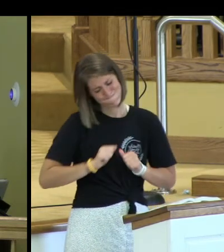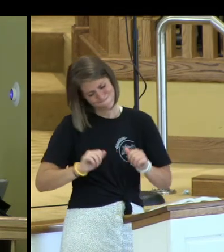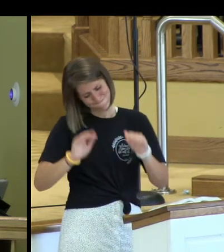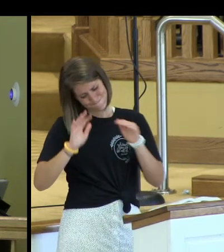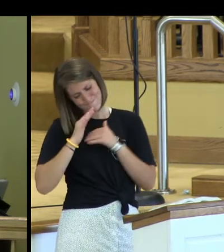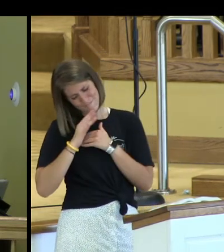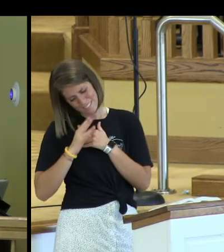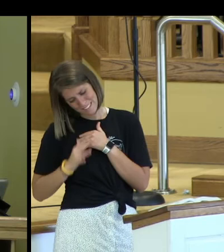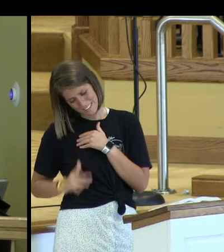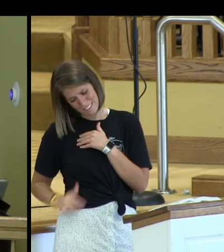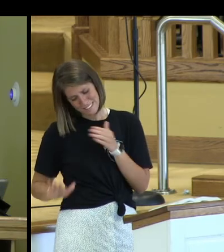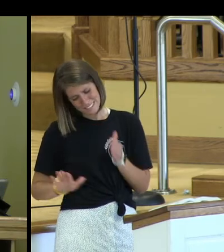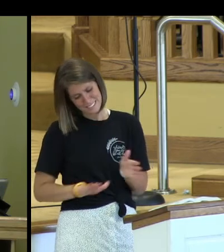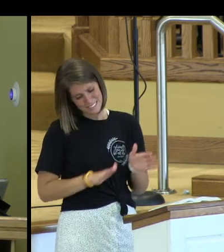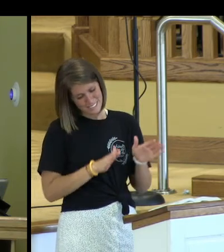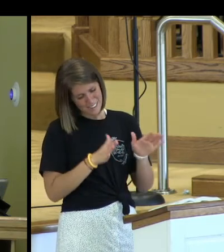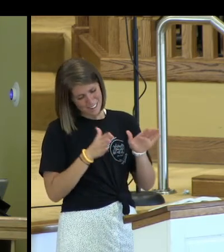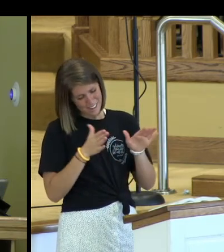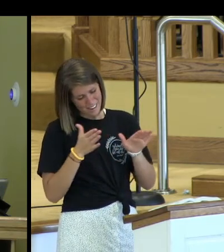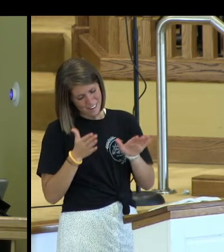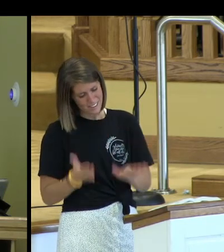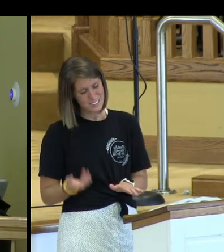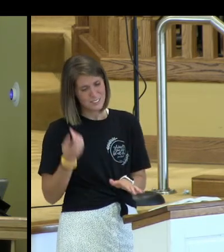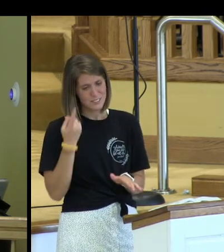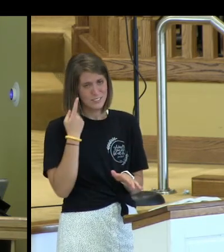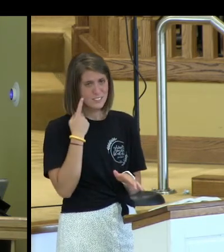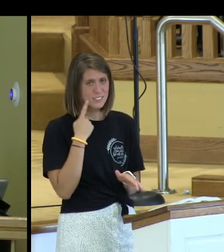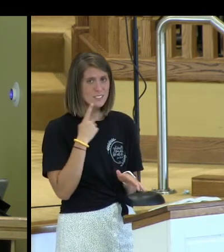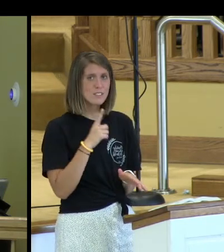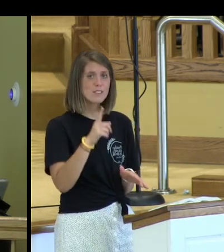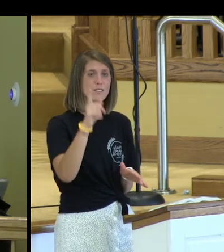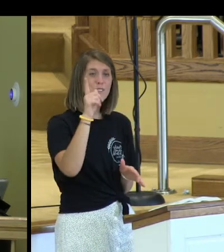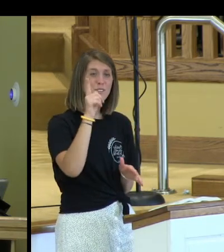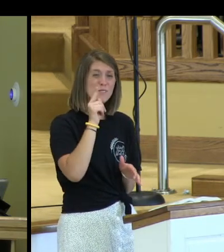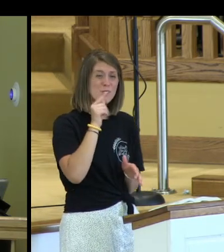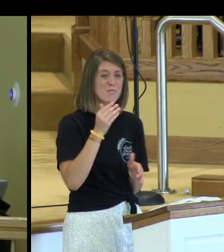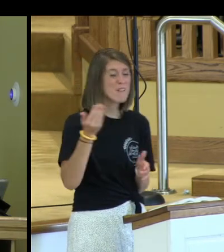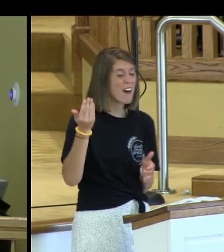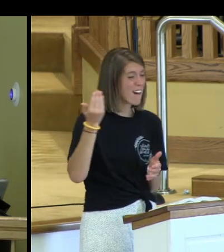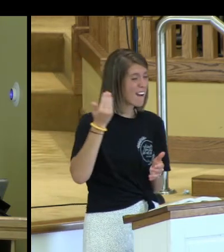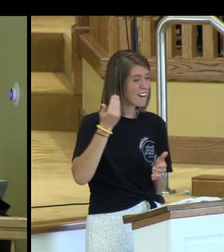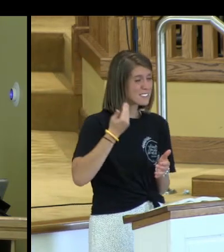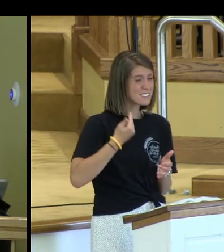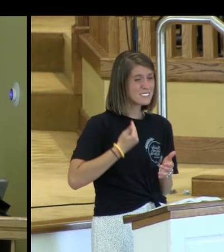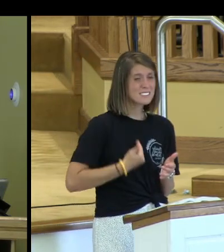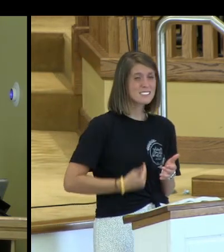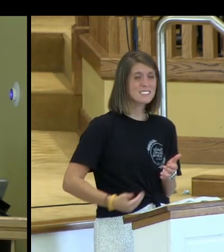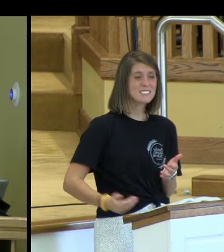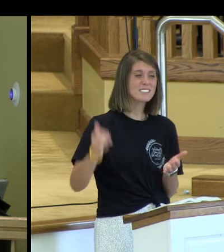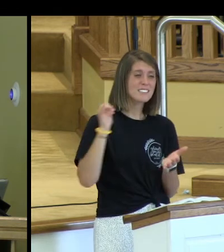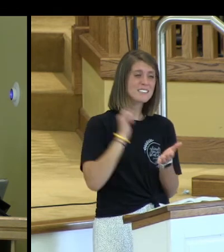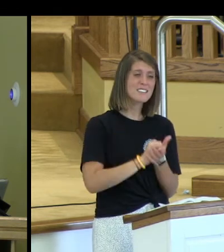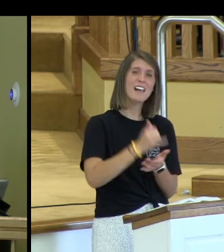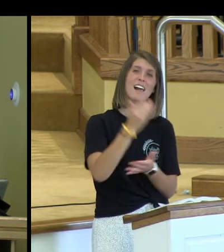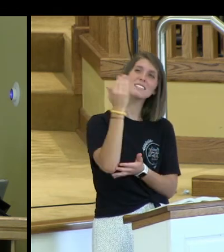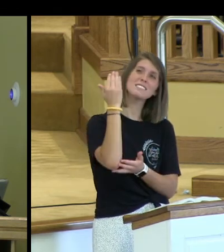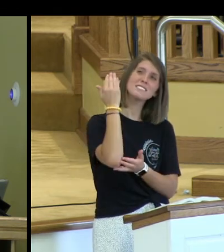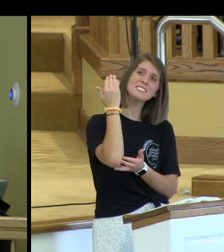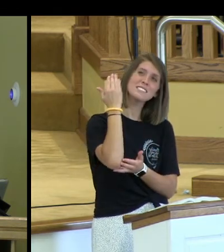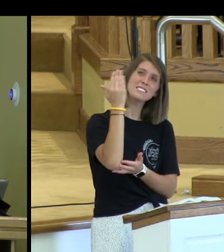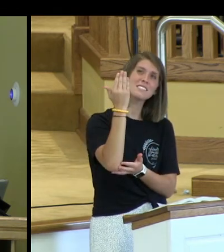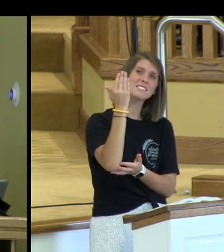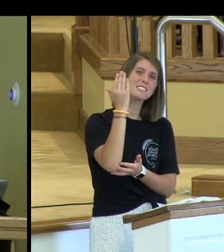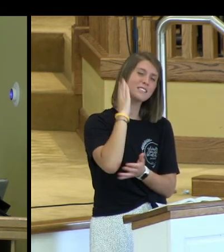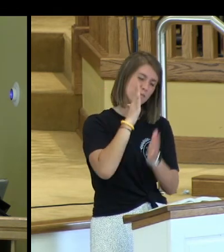and die for? Who am I that he would